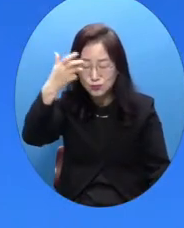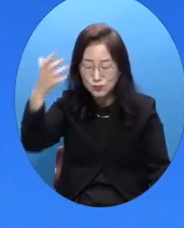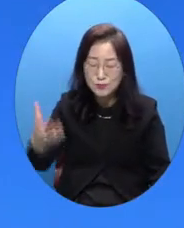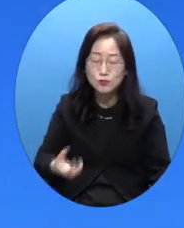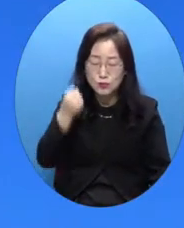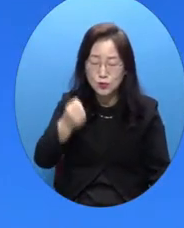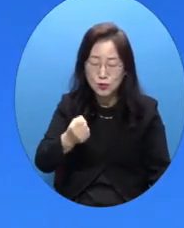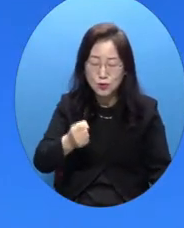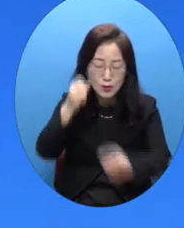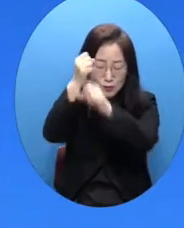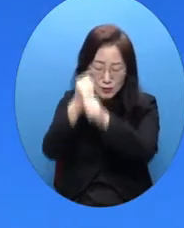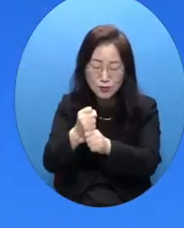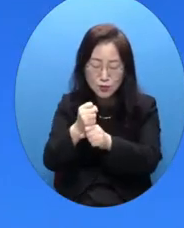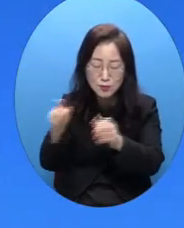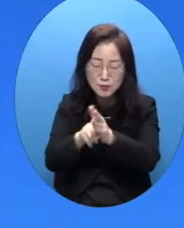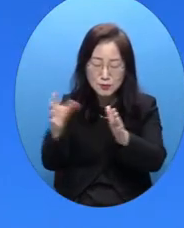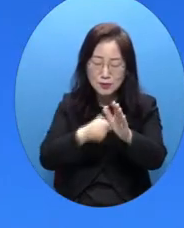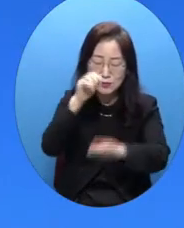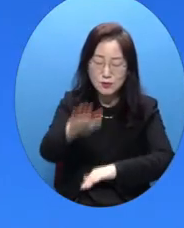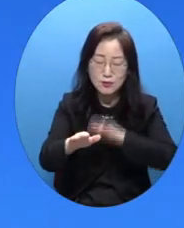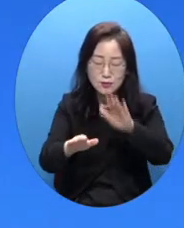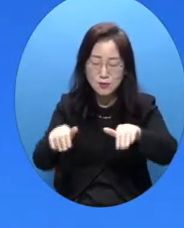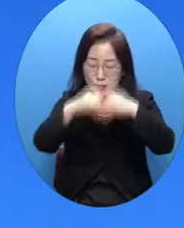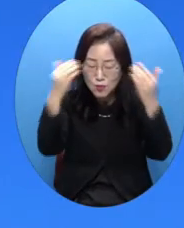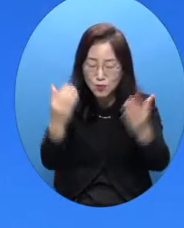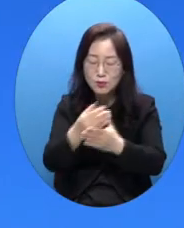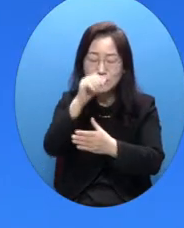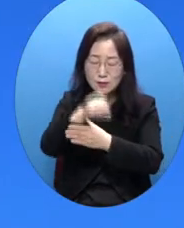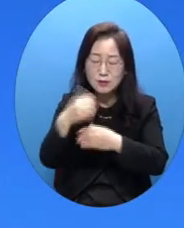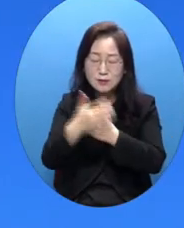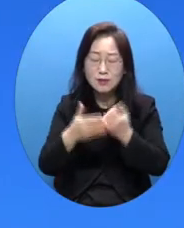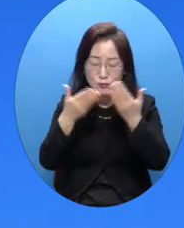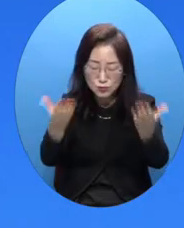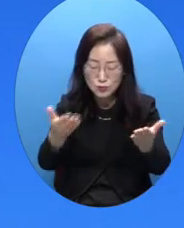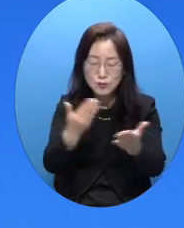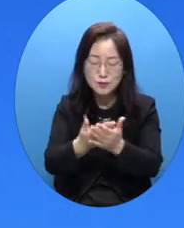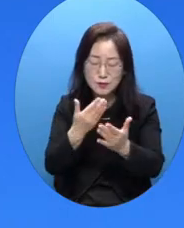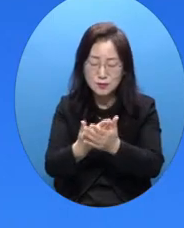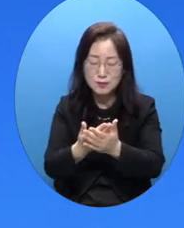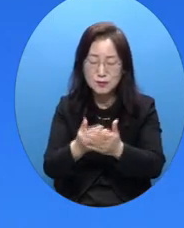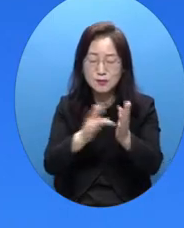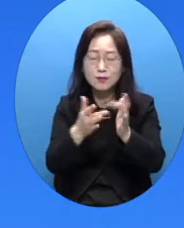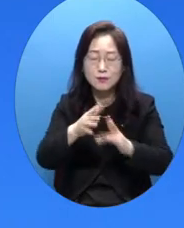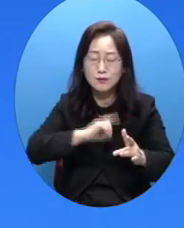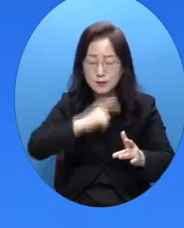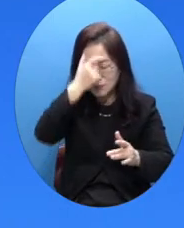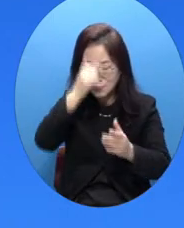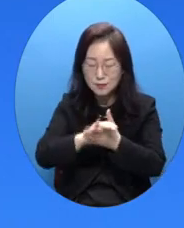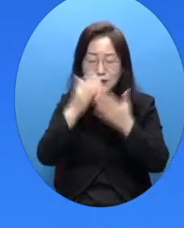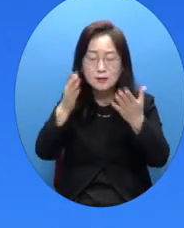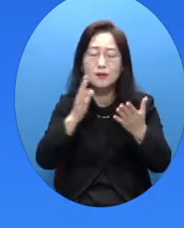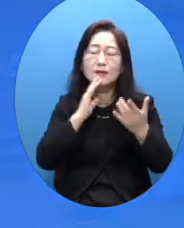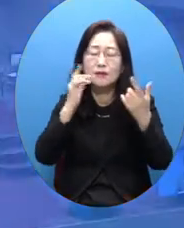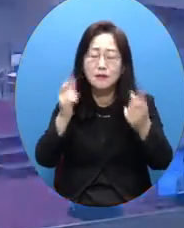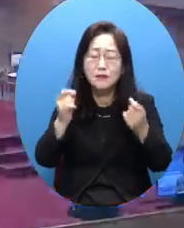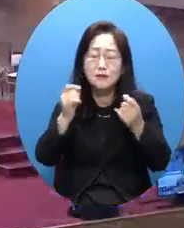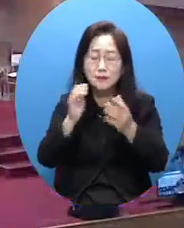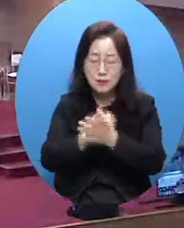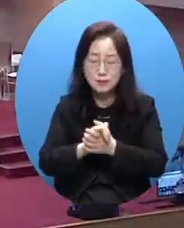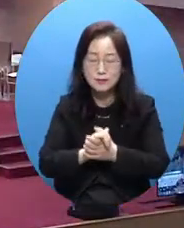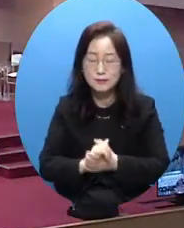life without dreams we pray that we will all Embrace dreams in our